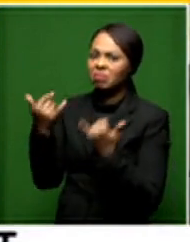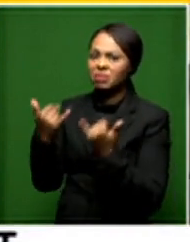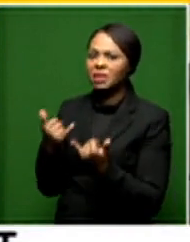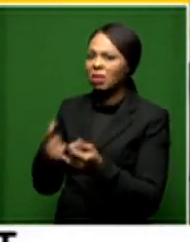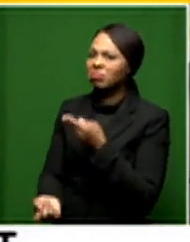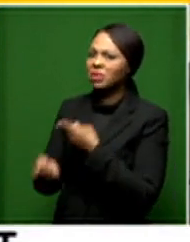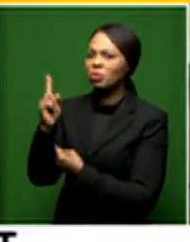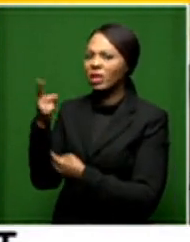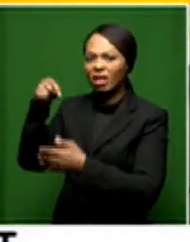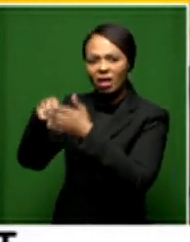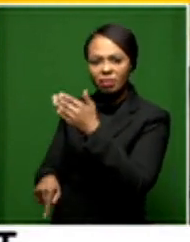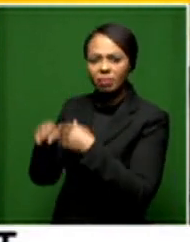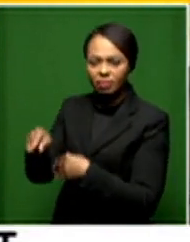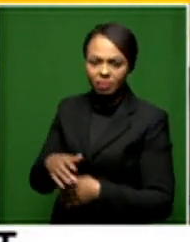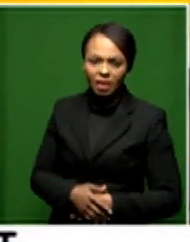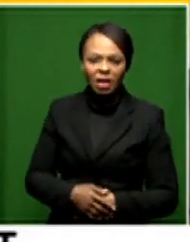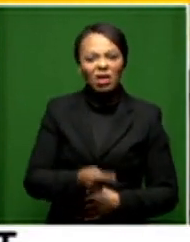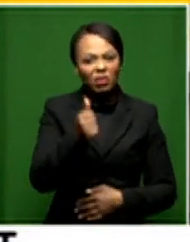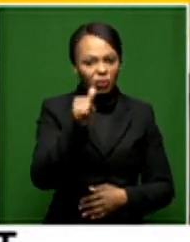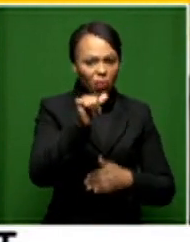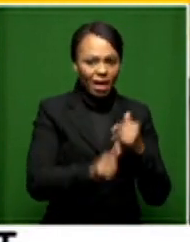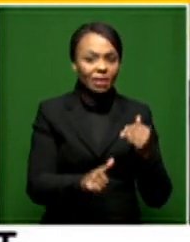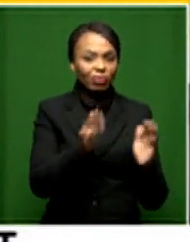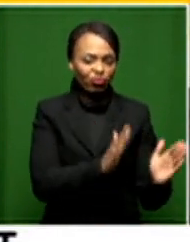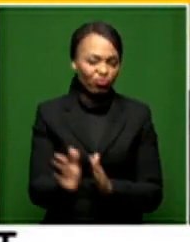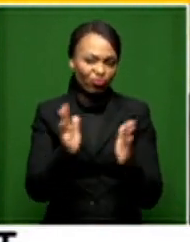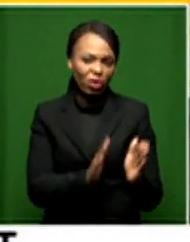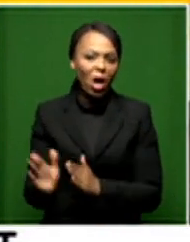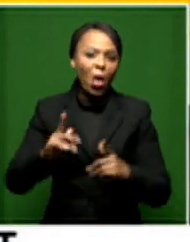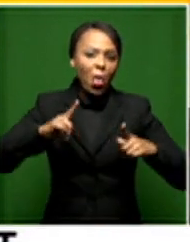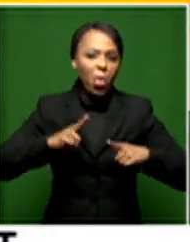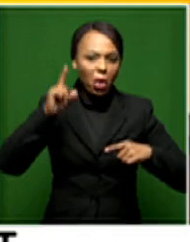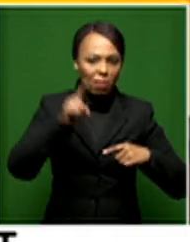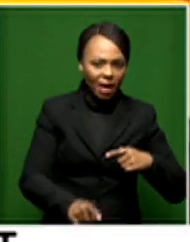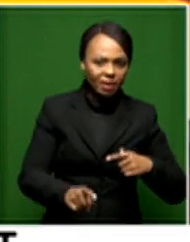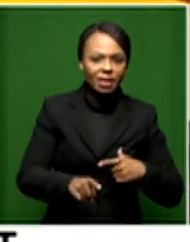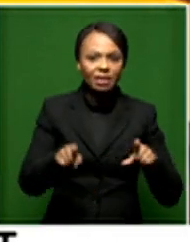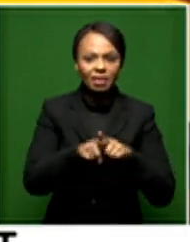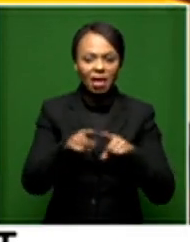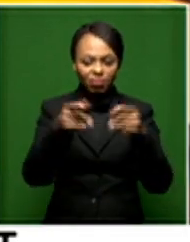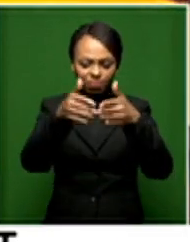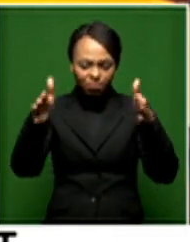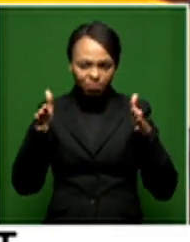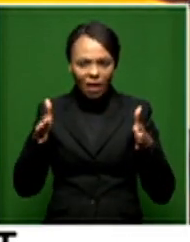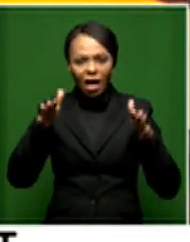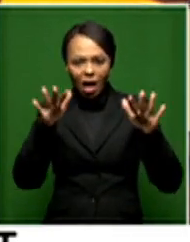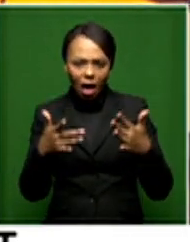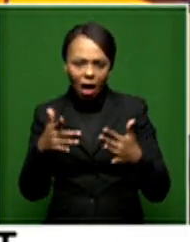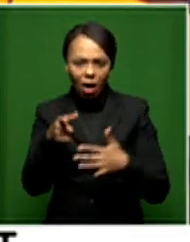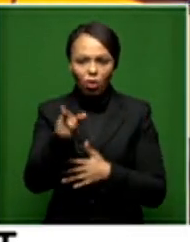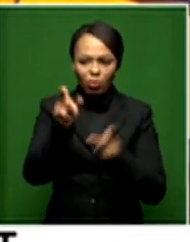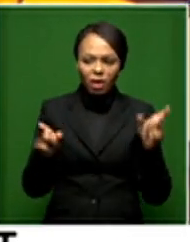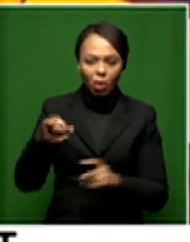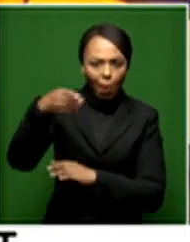There are quite a few months of planning and preparation, obviously building a cast of influencers and people that will be here on